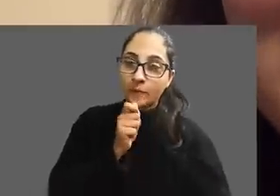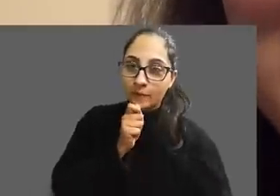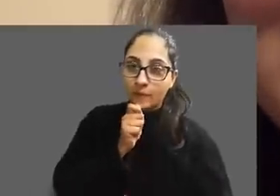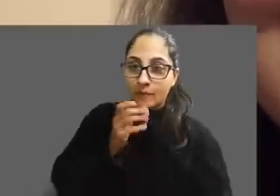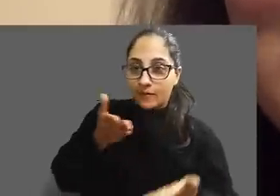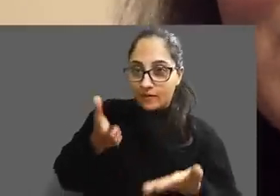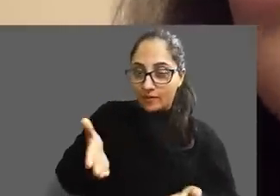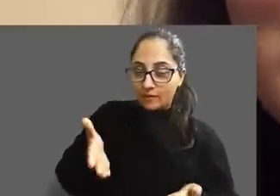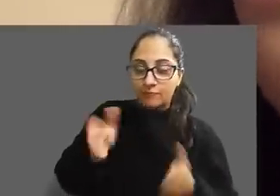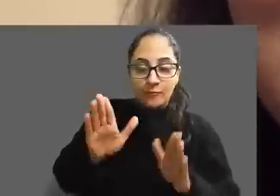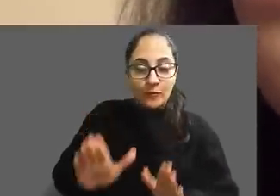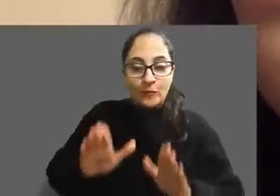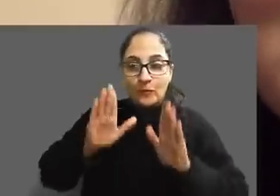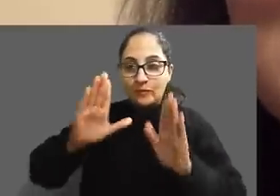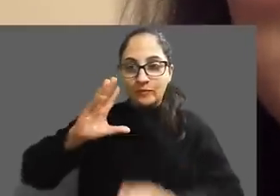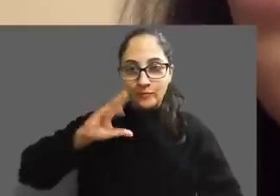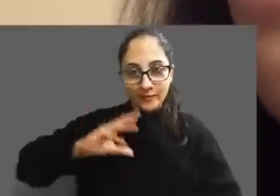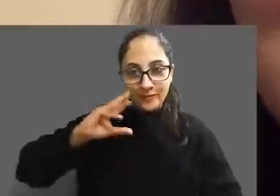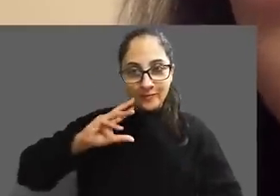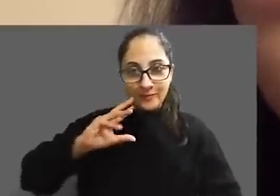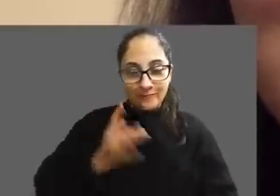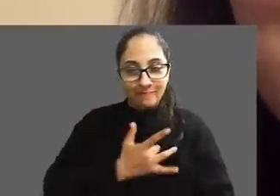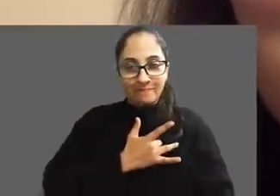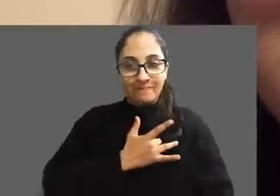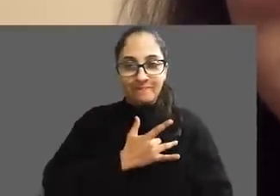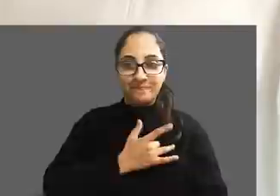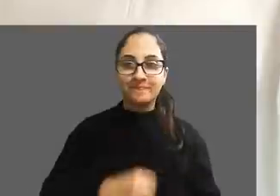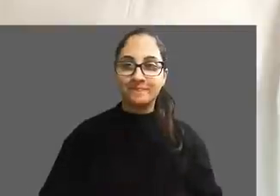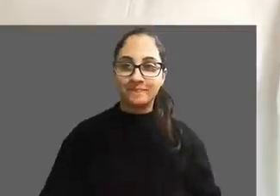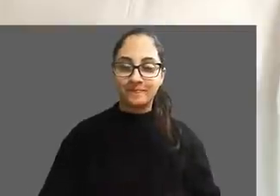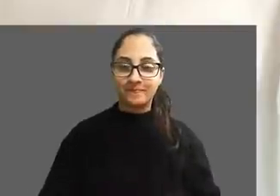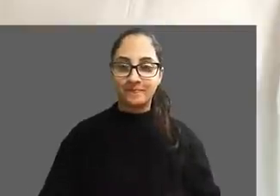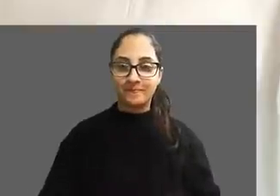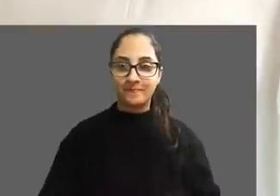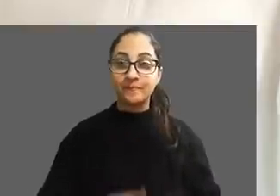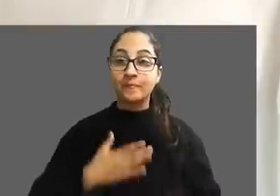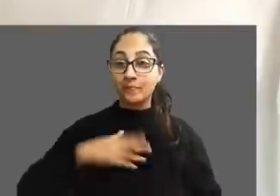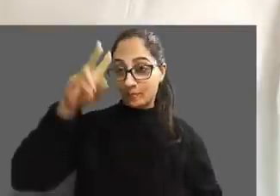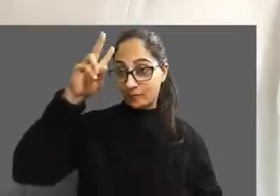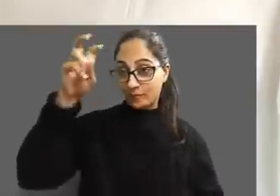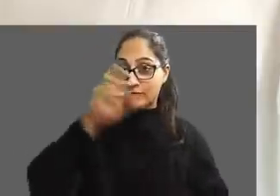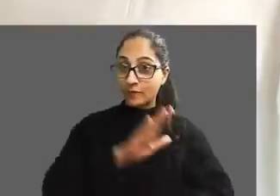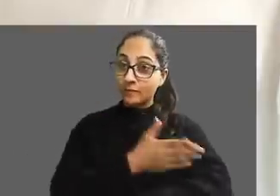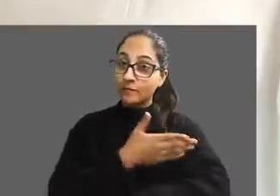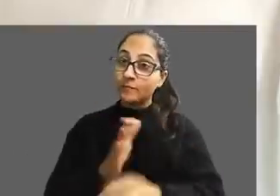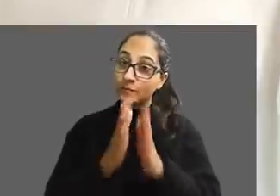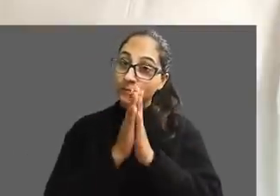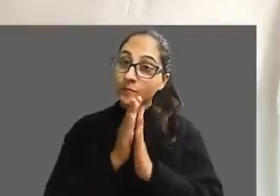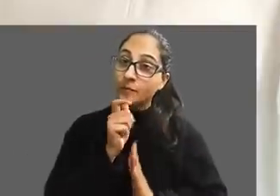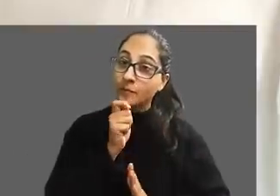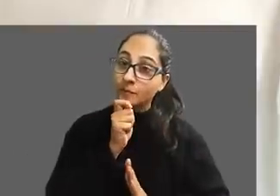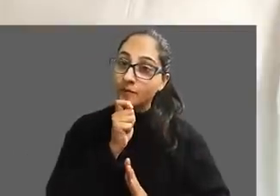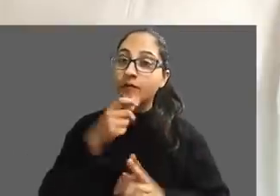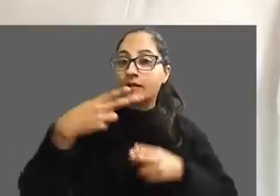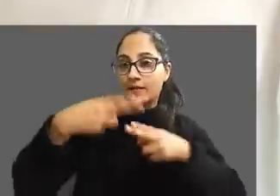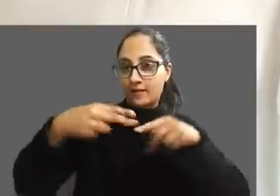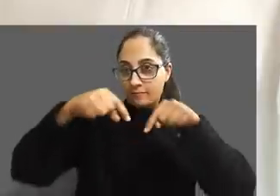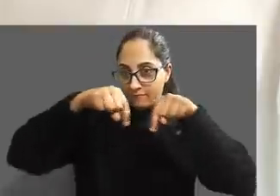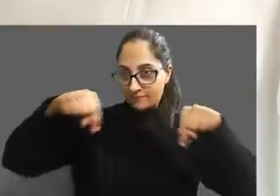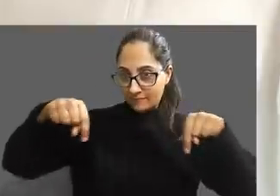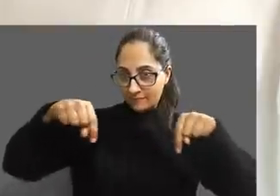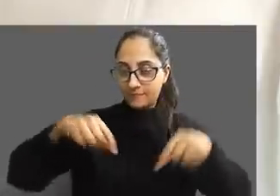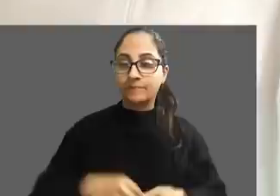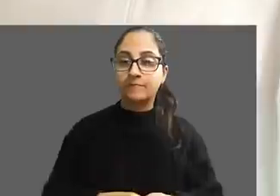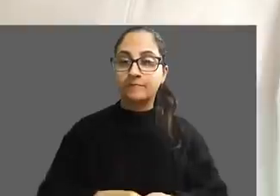significant Kinan. It was such a magical and special time and moment. The Qasida that means the most to me is Ali Guyam, Ali